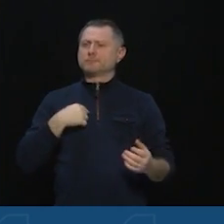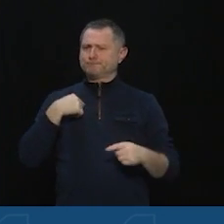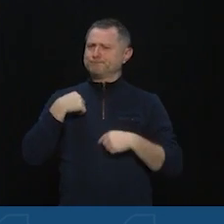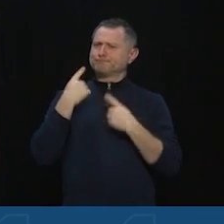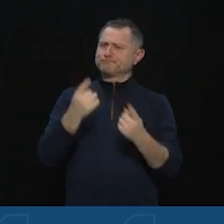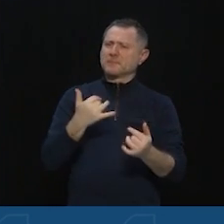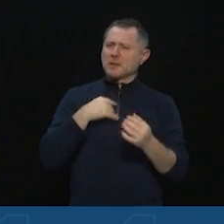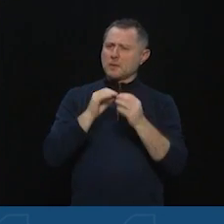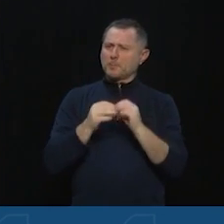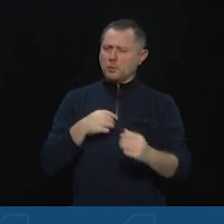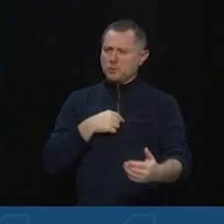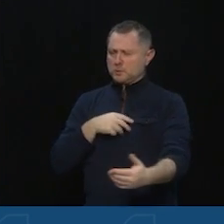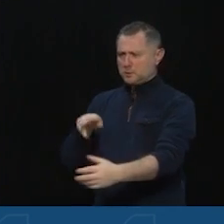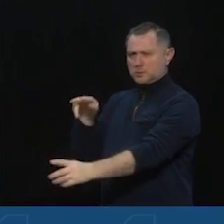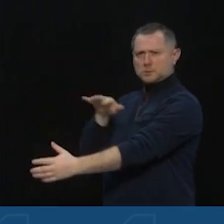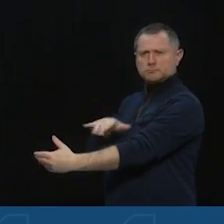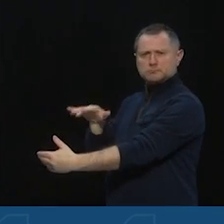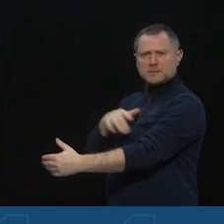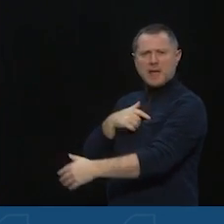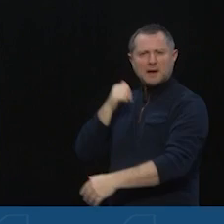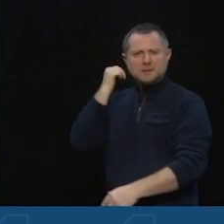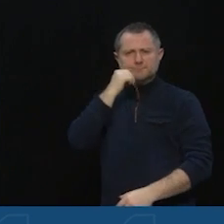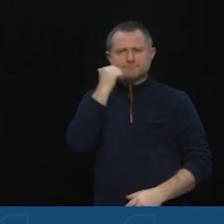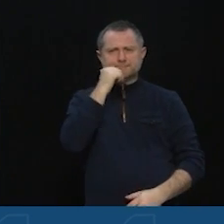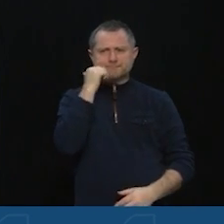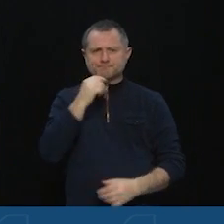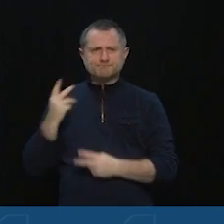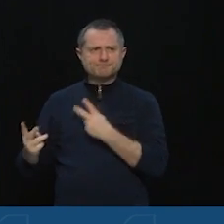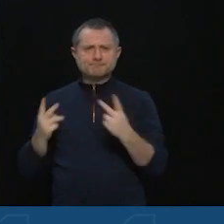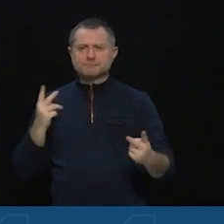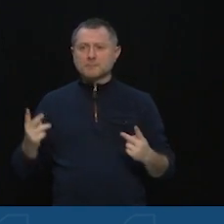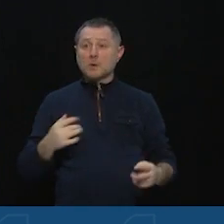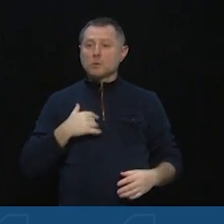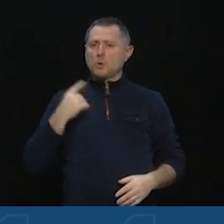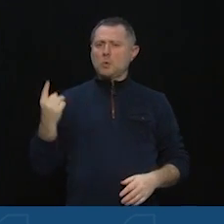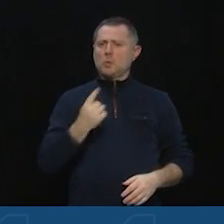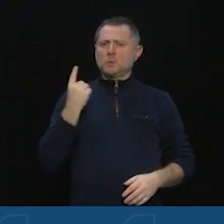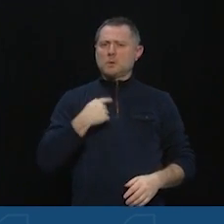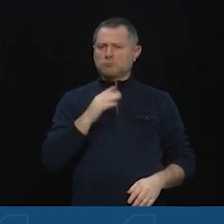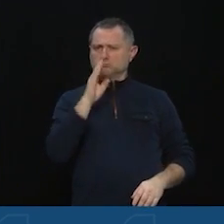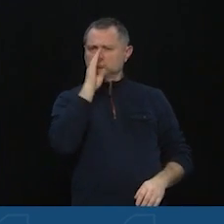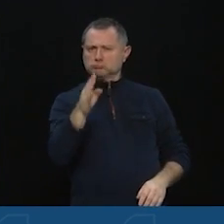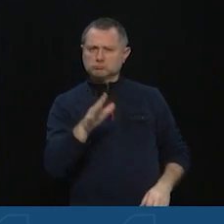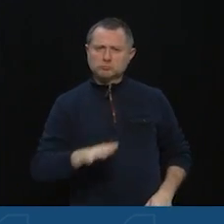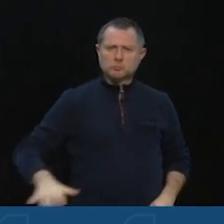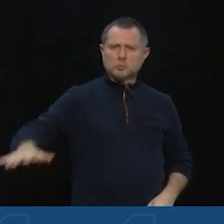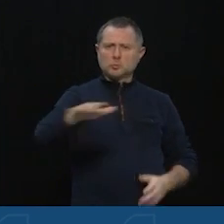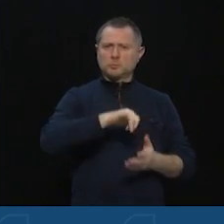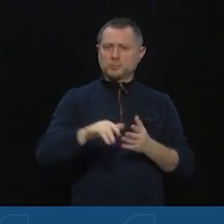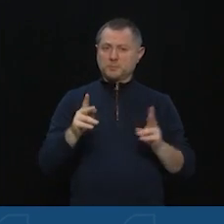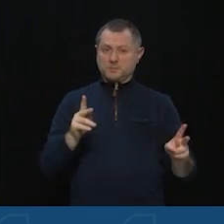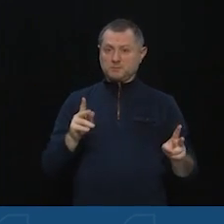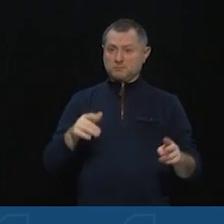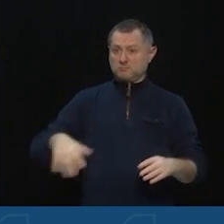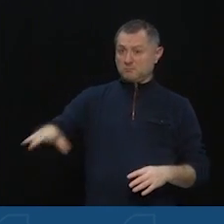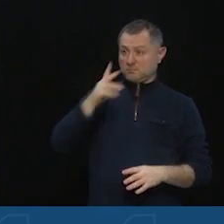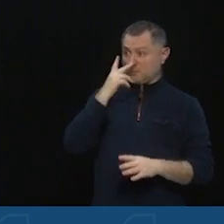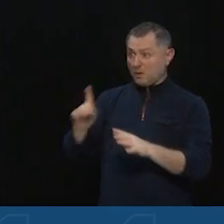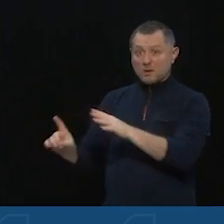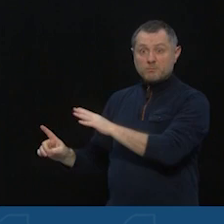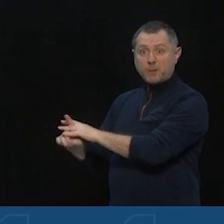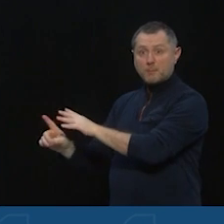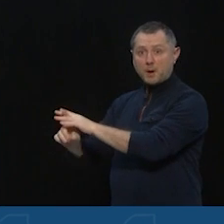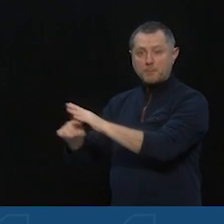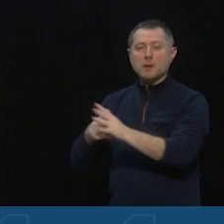intensely. And also I've said I'll be very open with the public as we start to see any shifts or any trends that I want to make sure they're aware